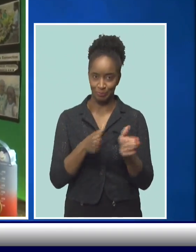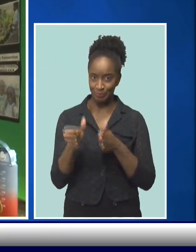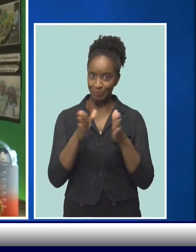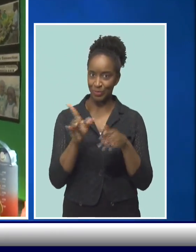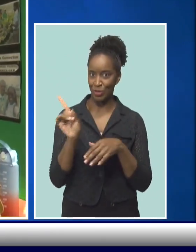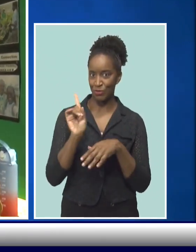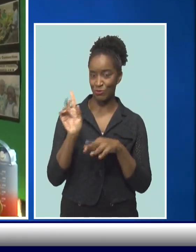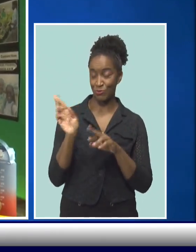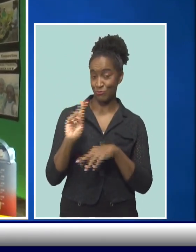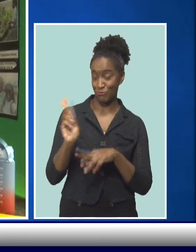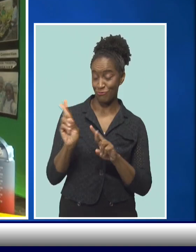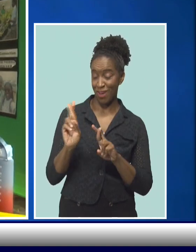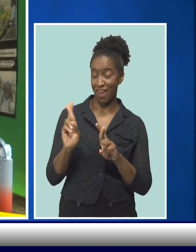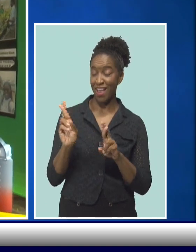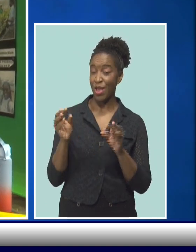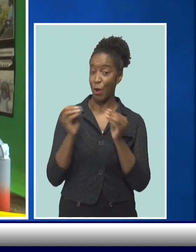them.